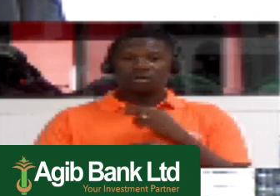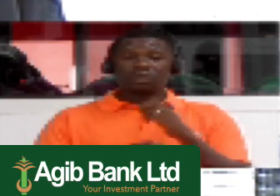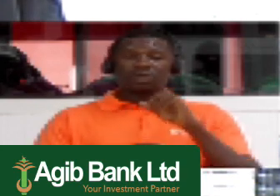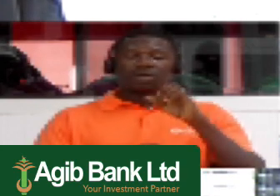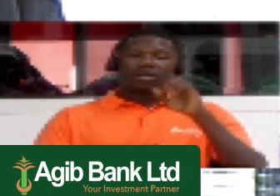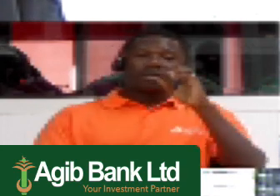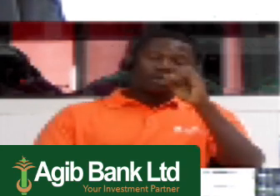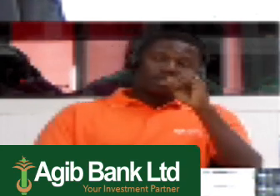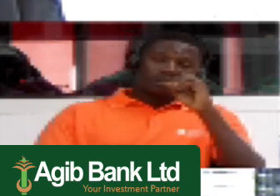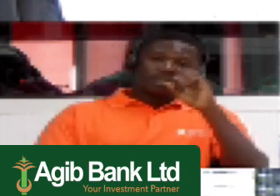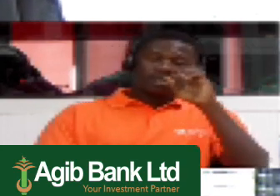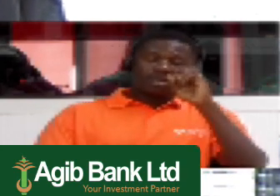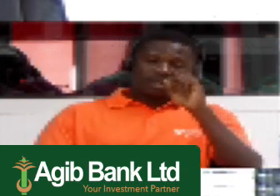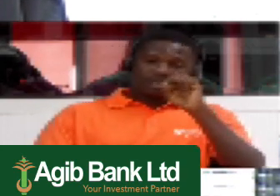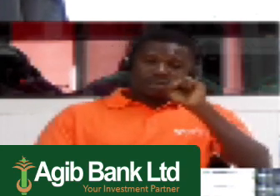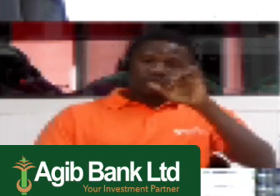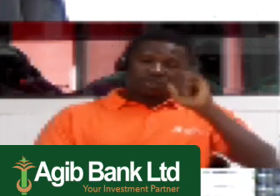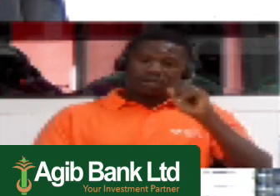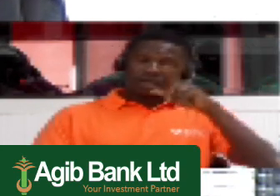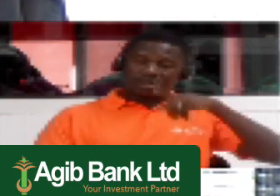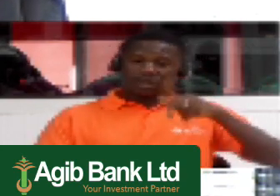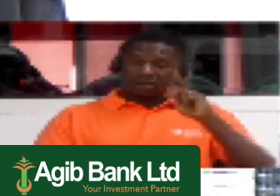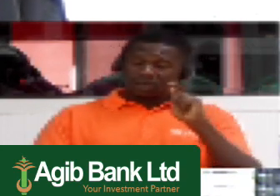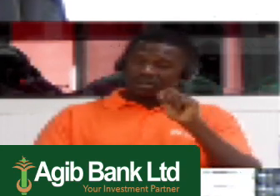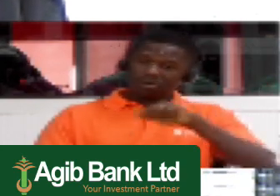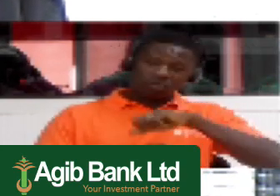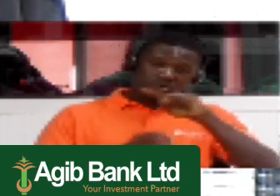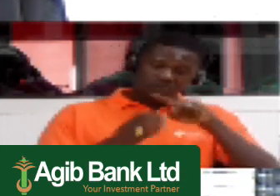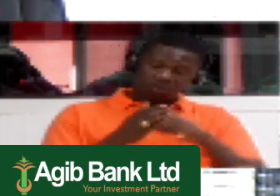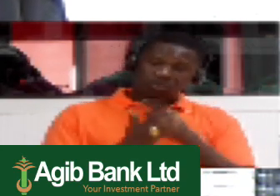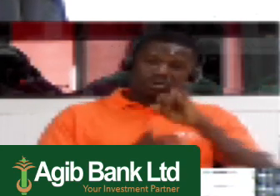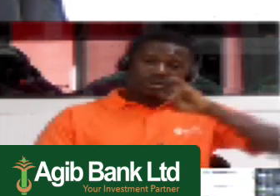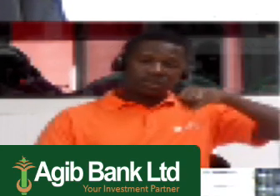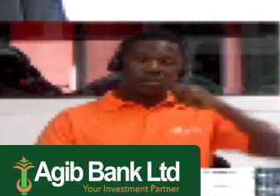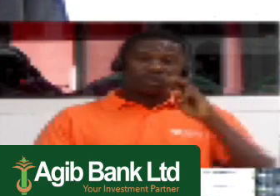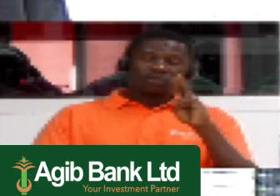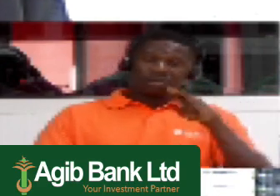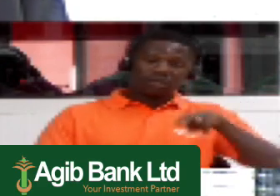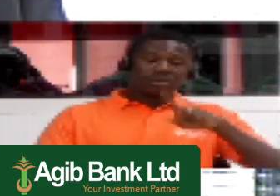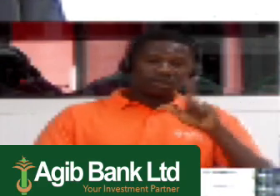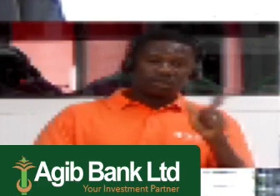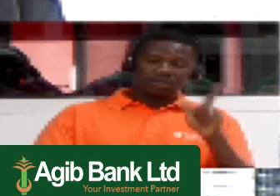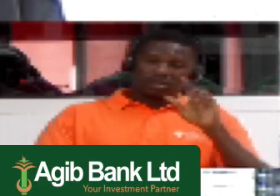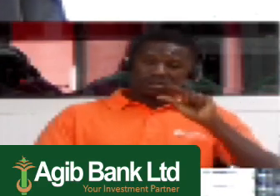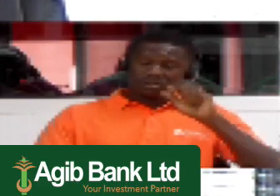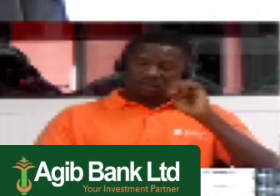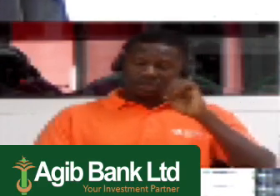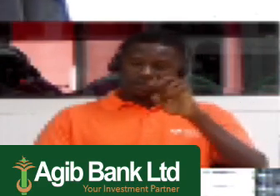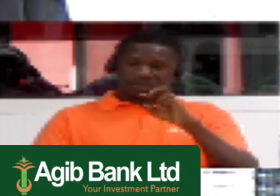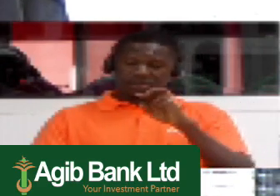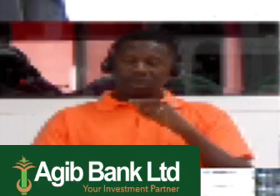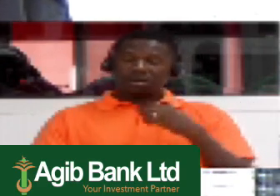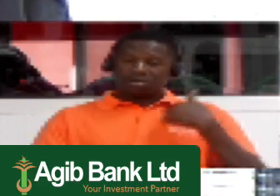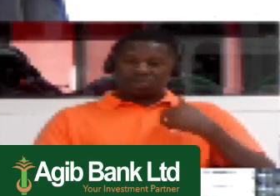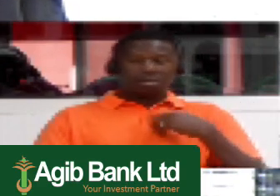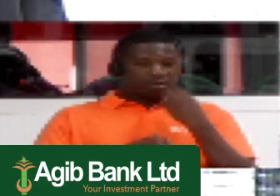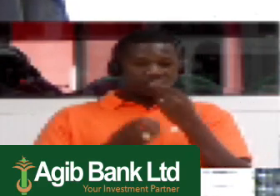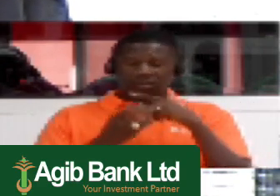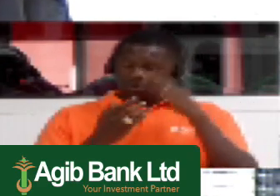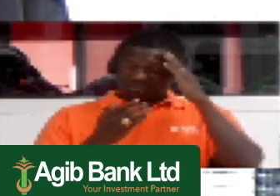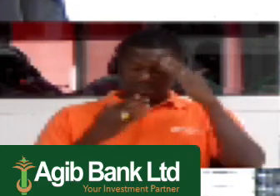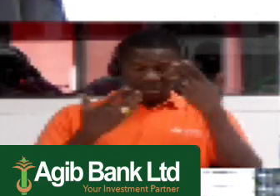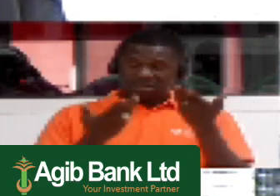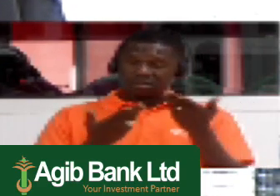a jungler, se mul mira, that may in confusion in the minds of people. Miroto kabrintenata ngin tol